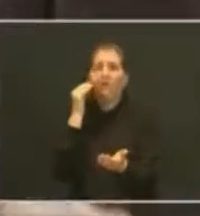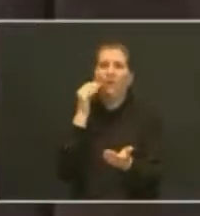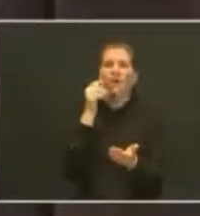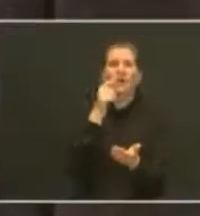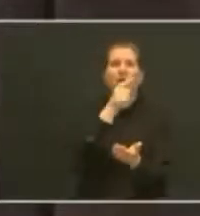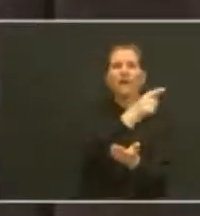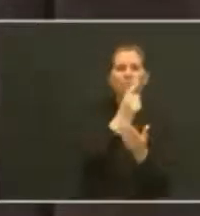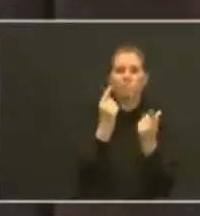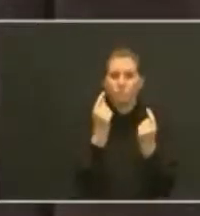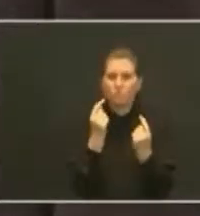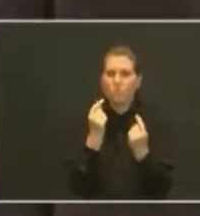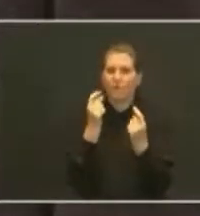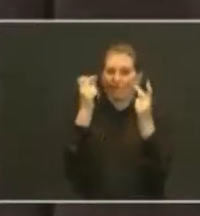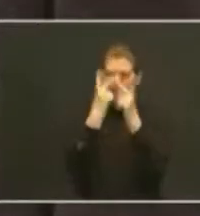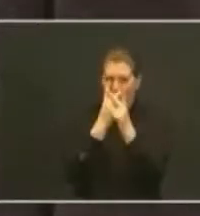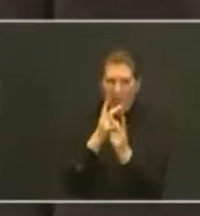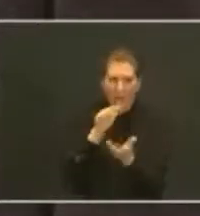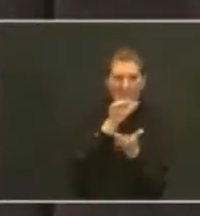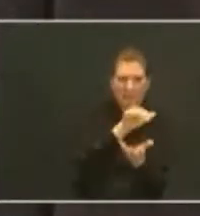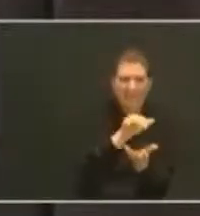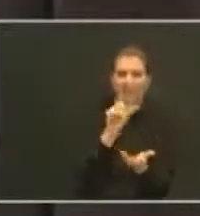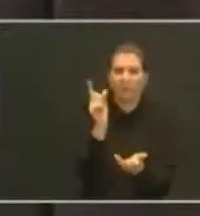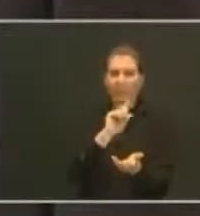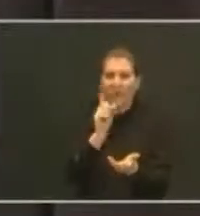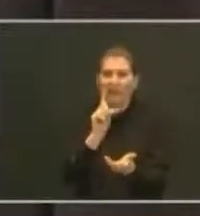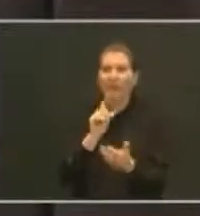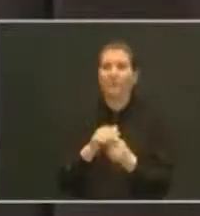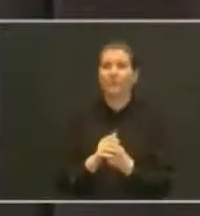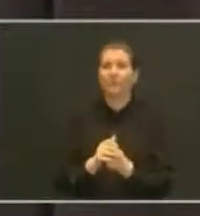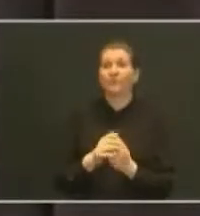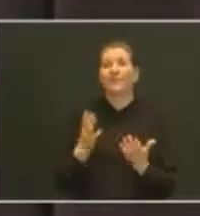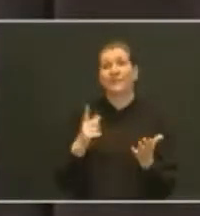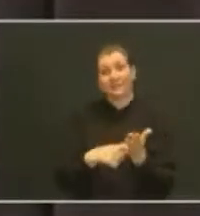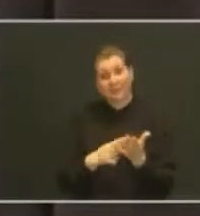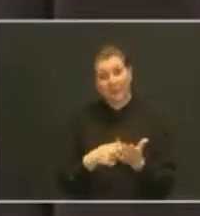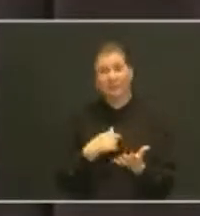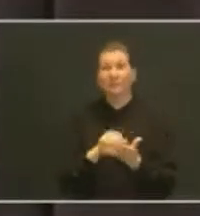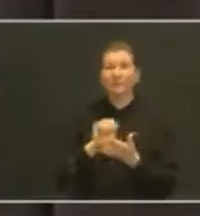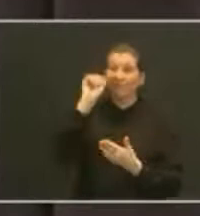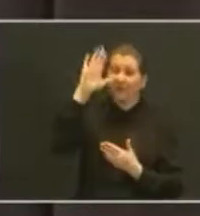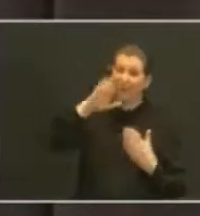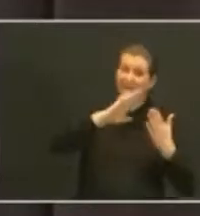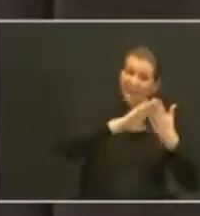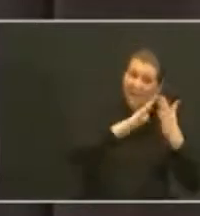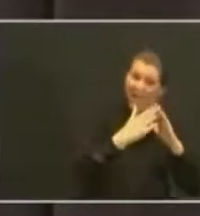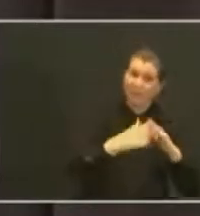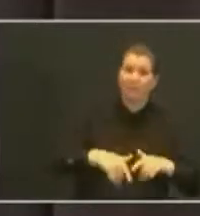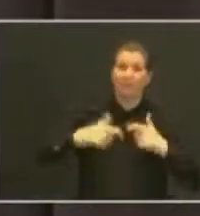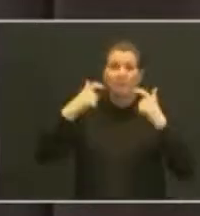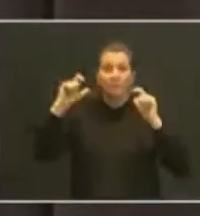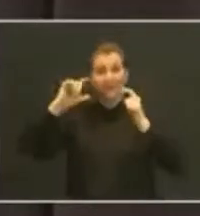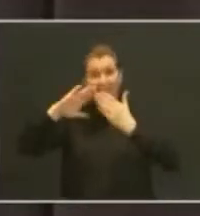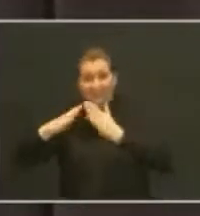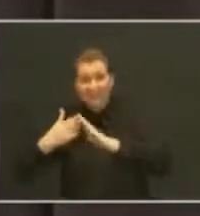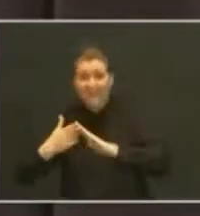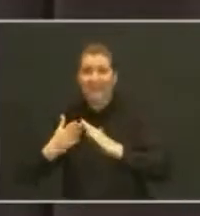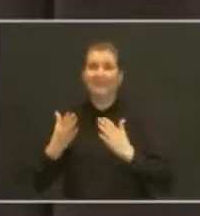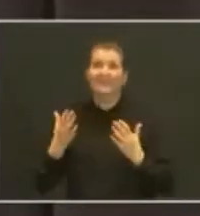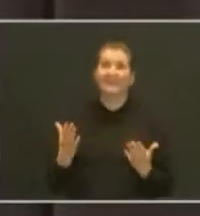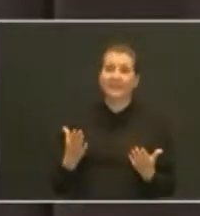the many municipalities, towns, and cities who has done a great job getting